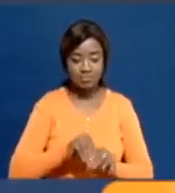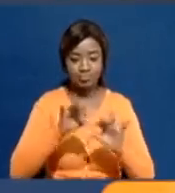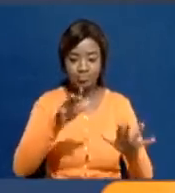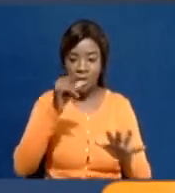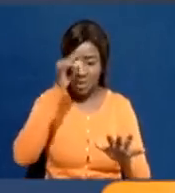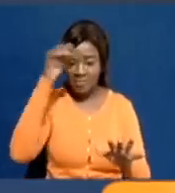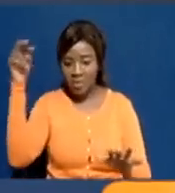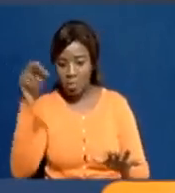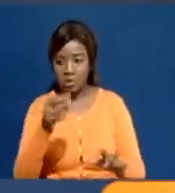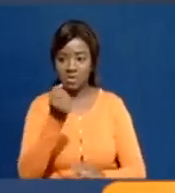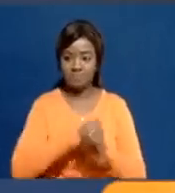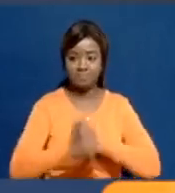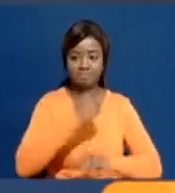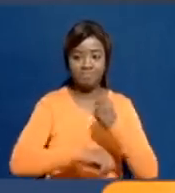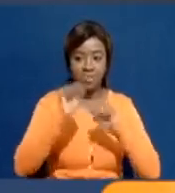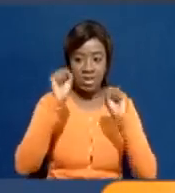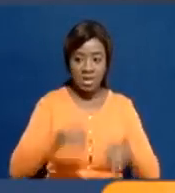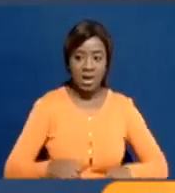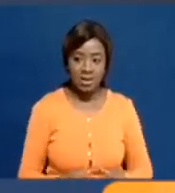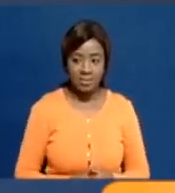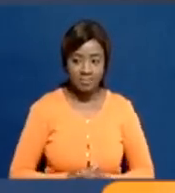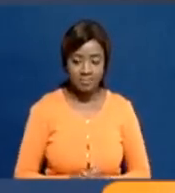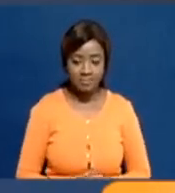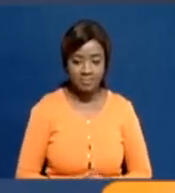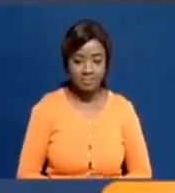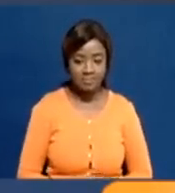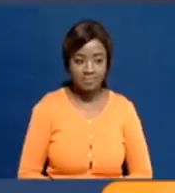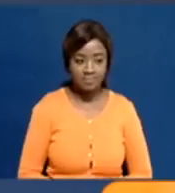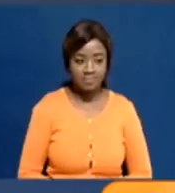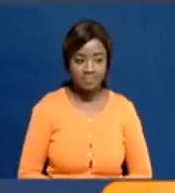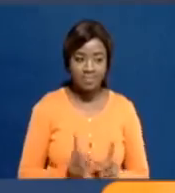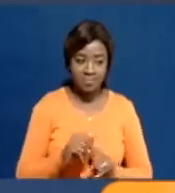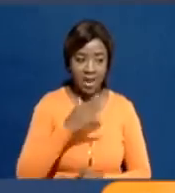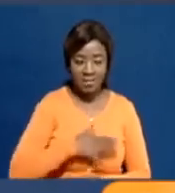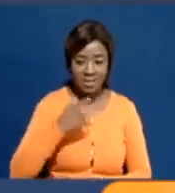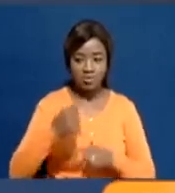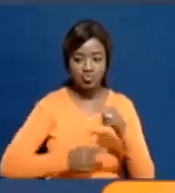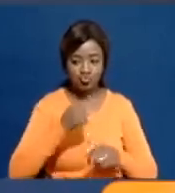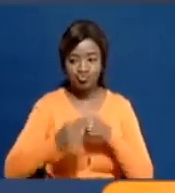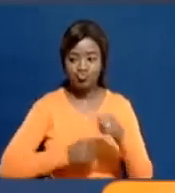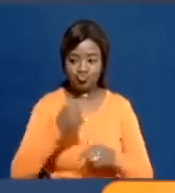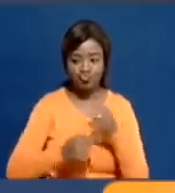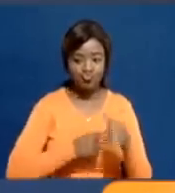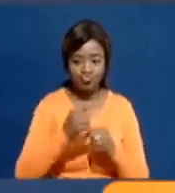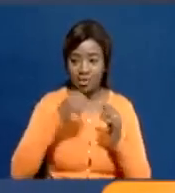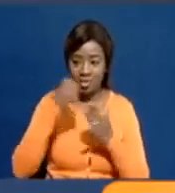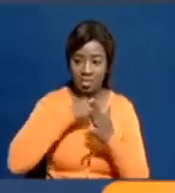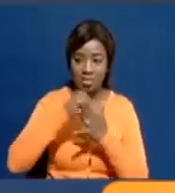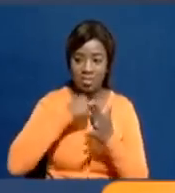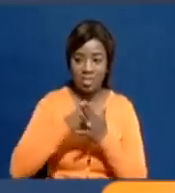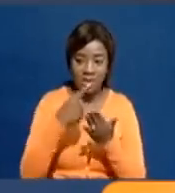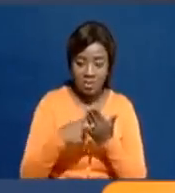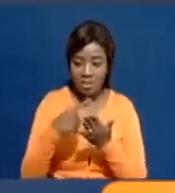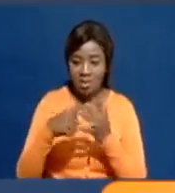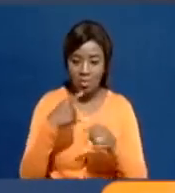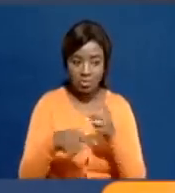action from government. They do watch our shows and this platform, but keep the pressure on. Yeah. That's the whole point. Keep these conversations going. But thank